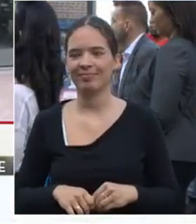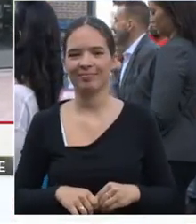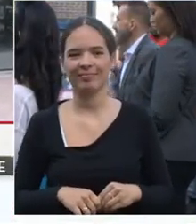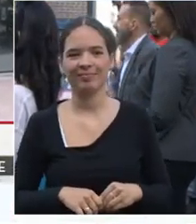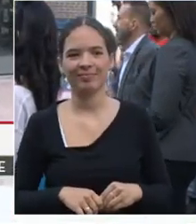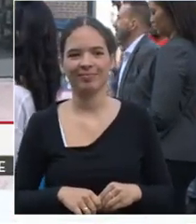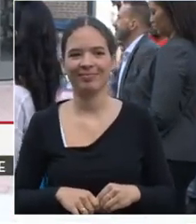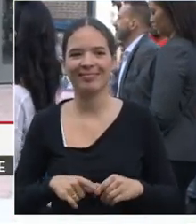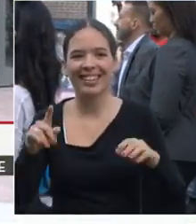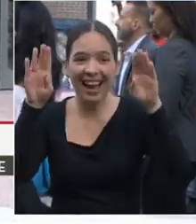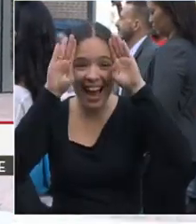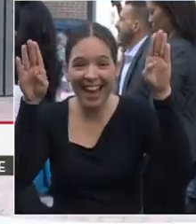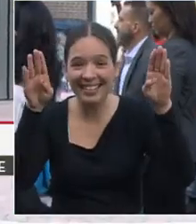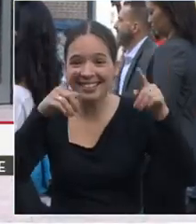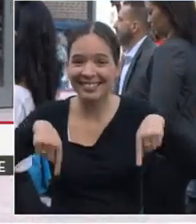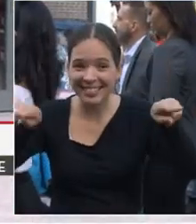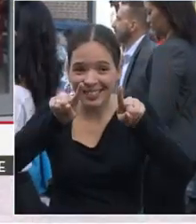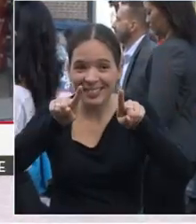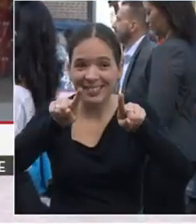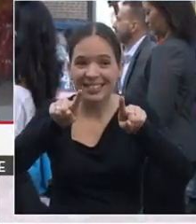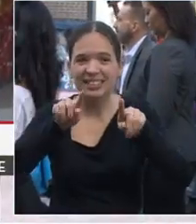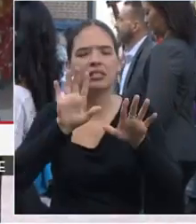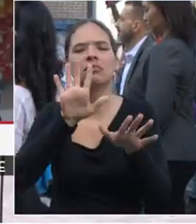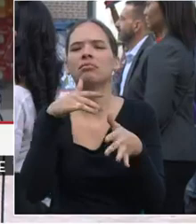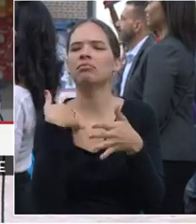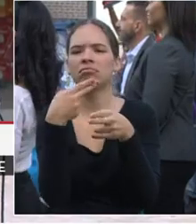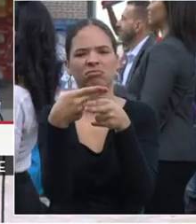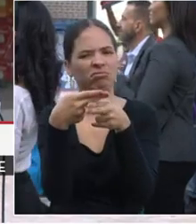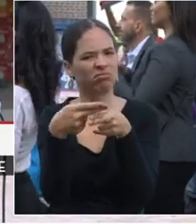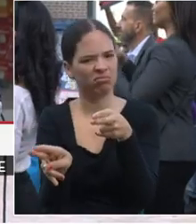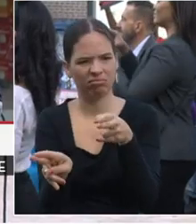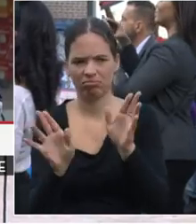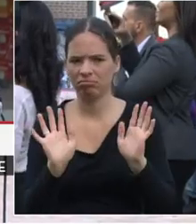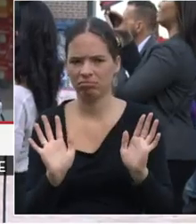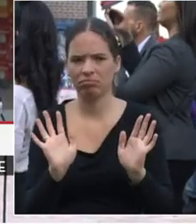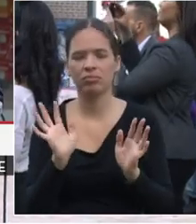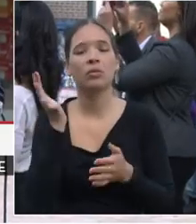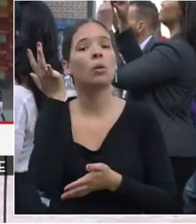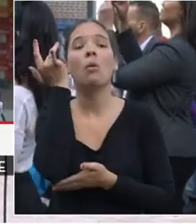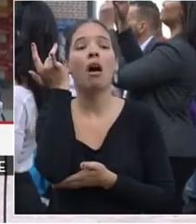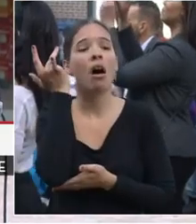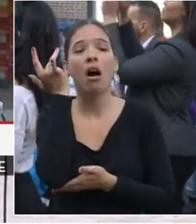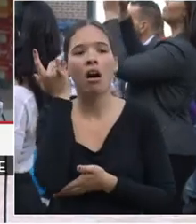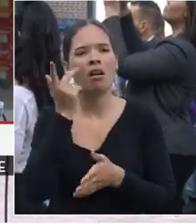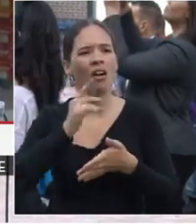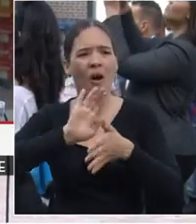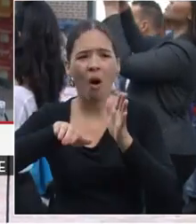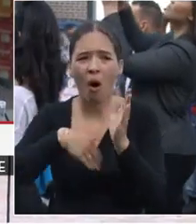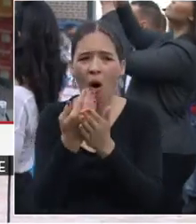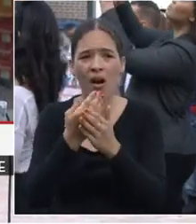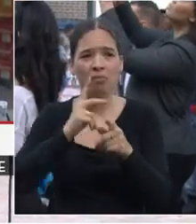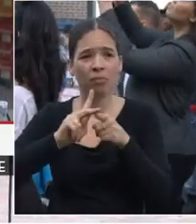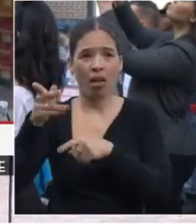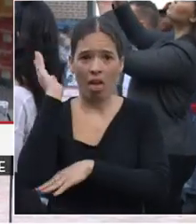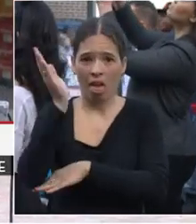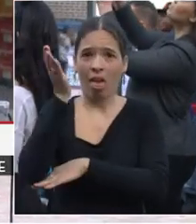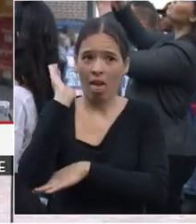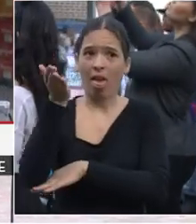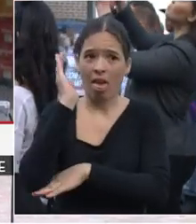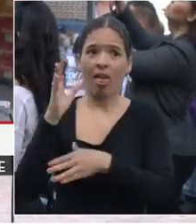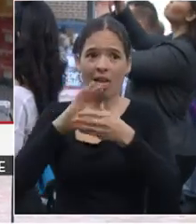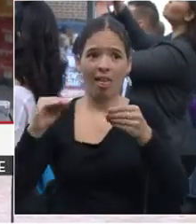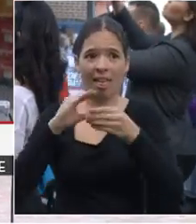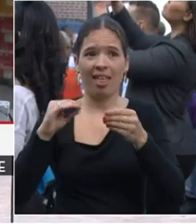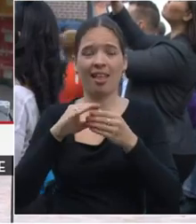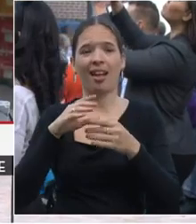Hey everybody, I'm going to be short. And that is because after coming after all these professionals, Carrie, Mayor